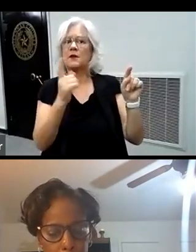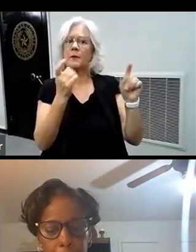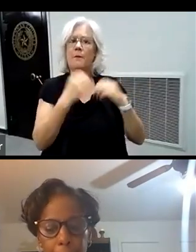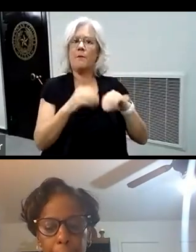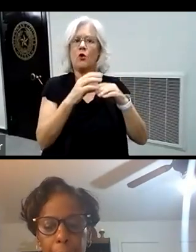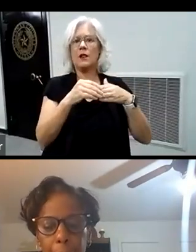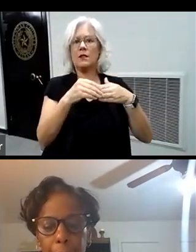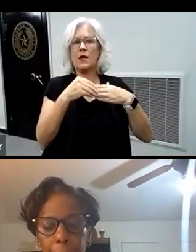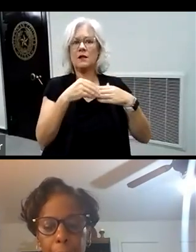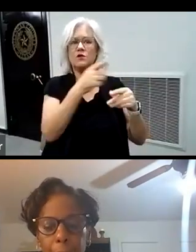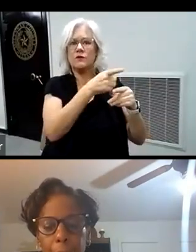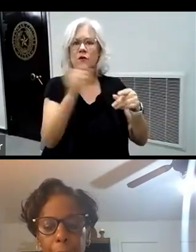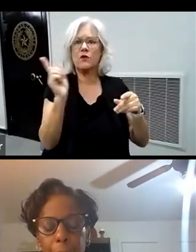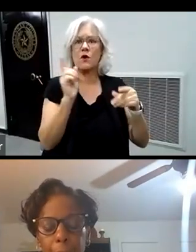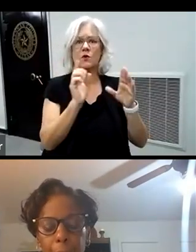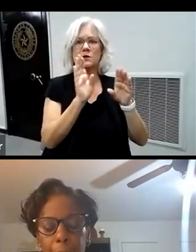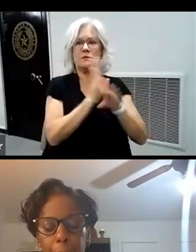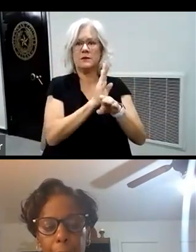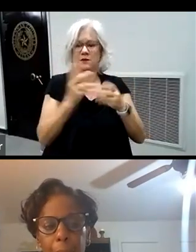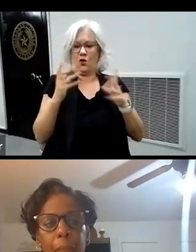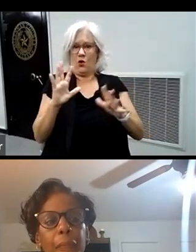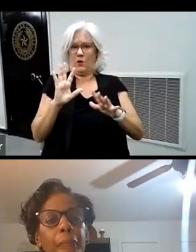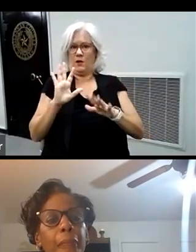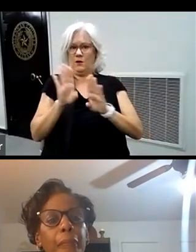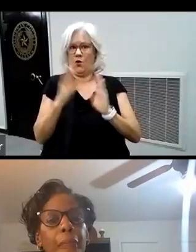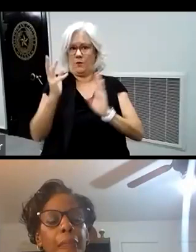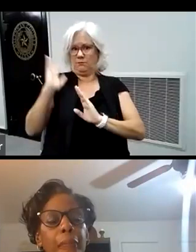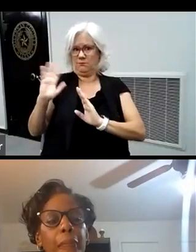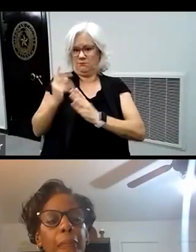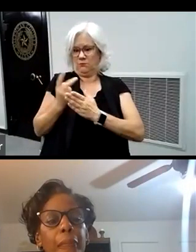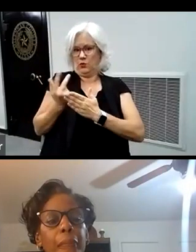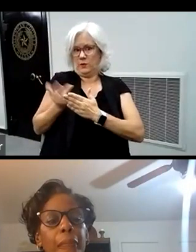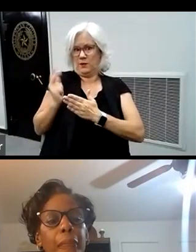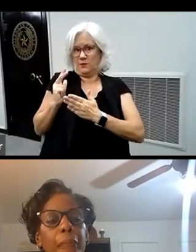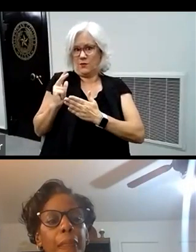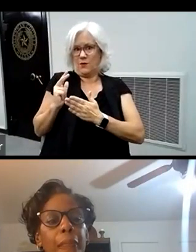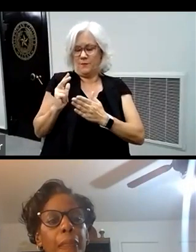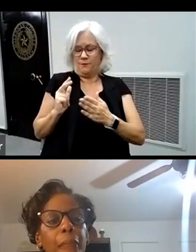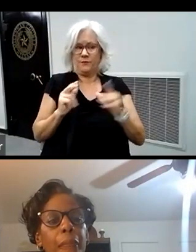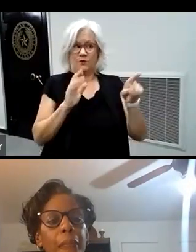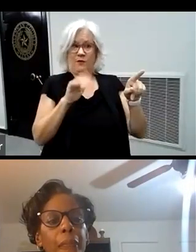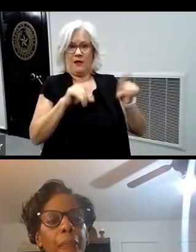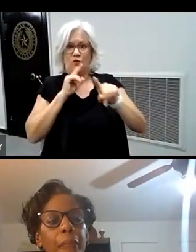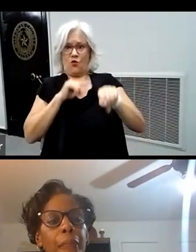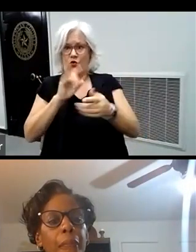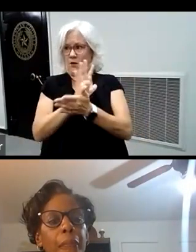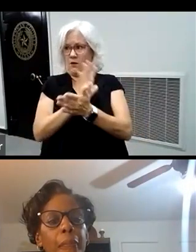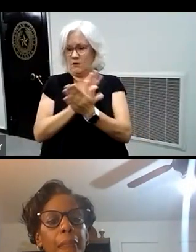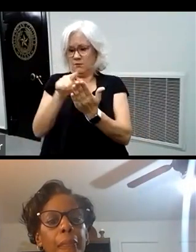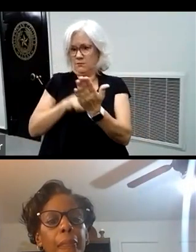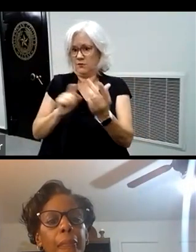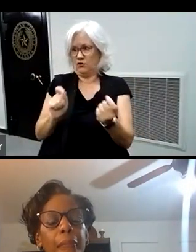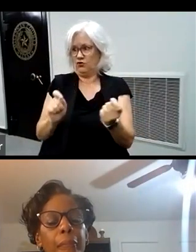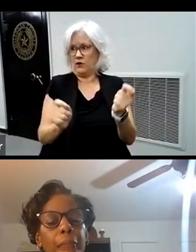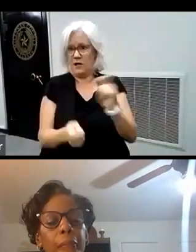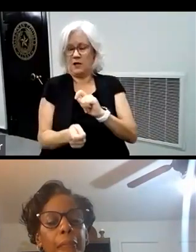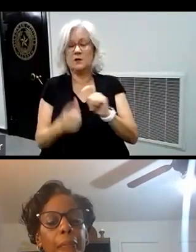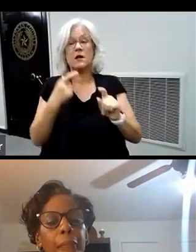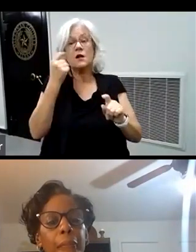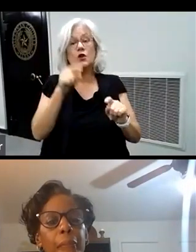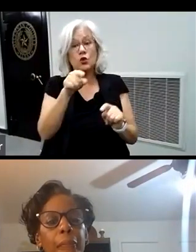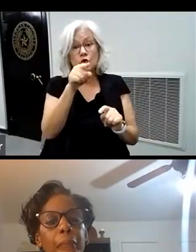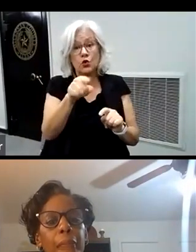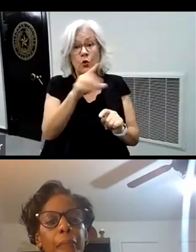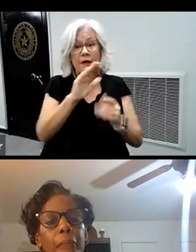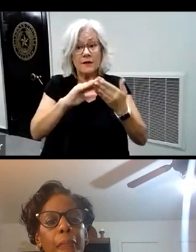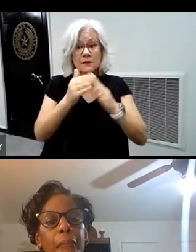to businesses that were already open. So I understand that you and the city attorney have